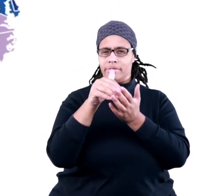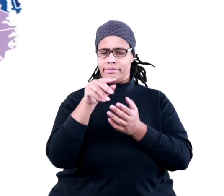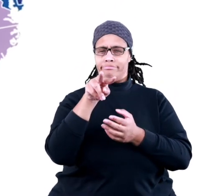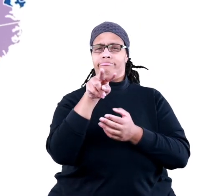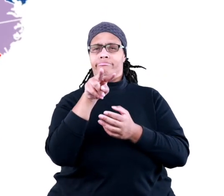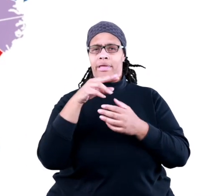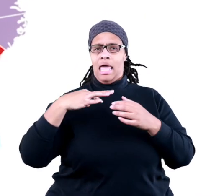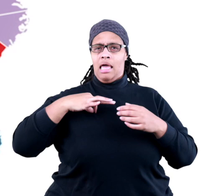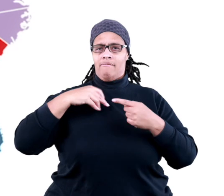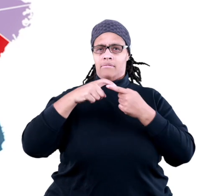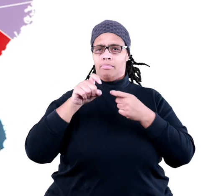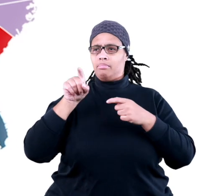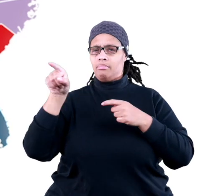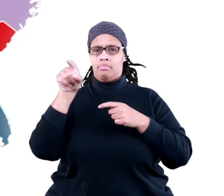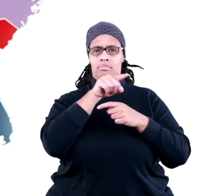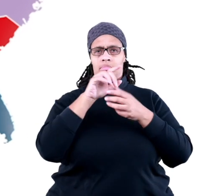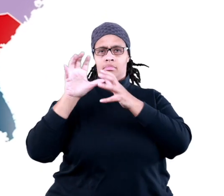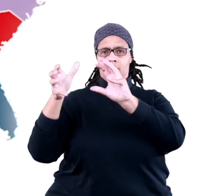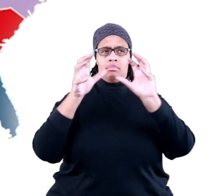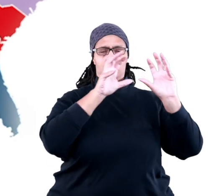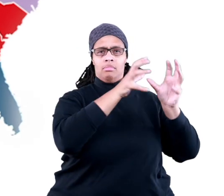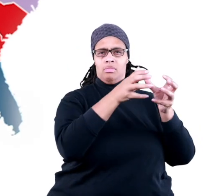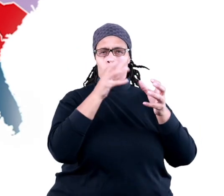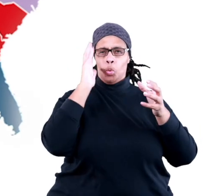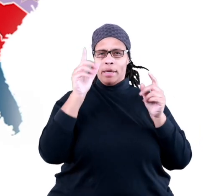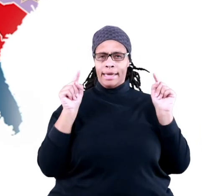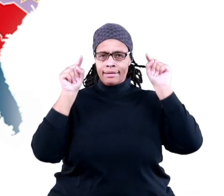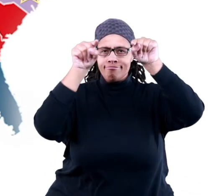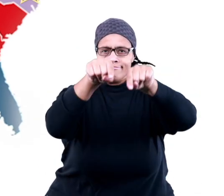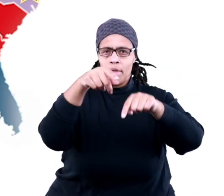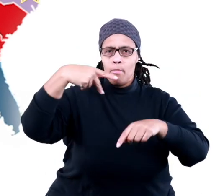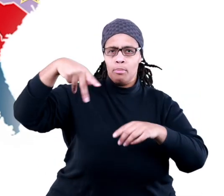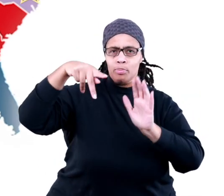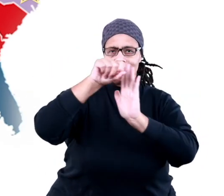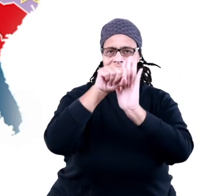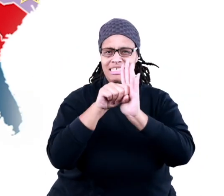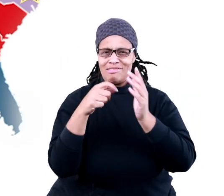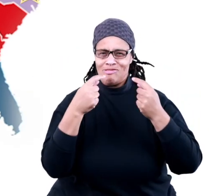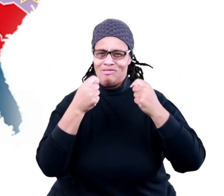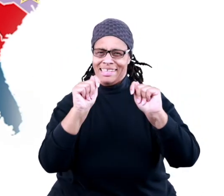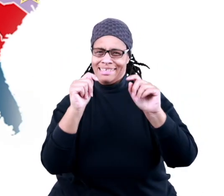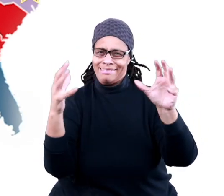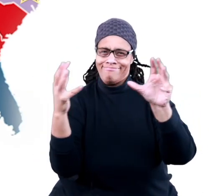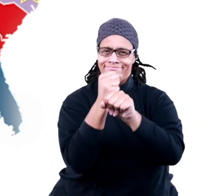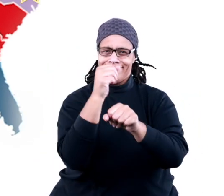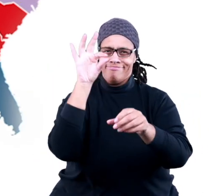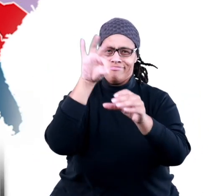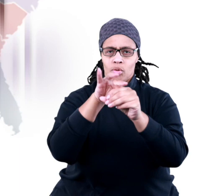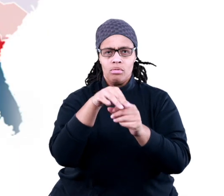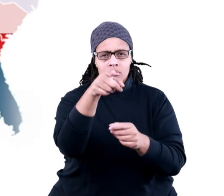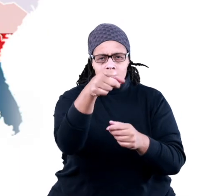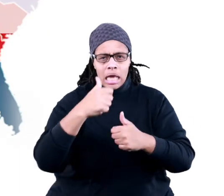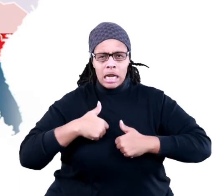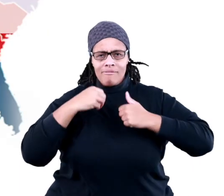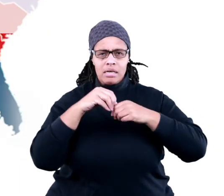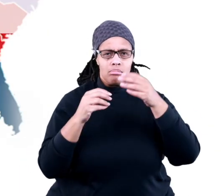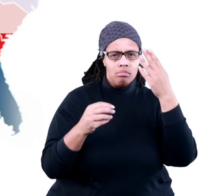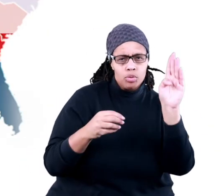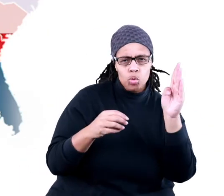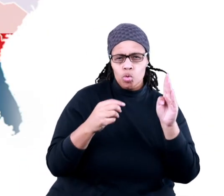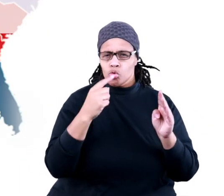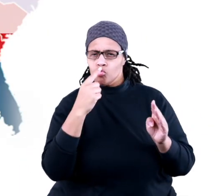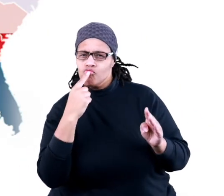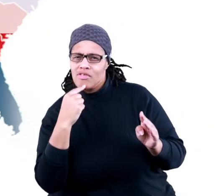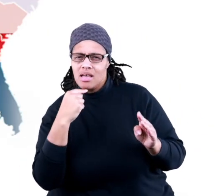find candidates from both parties spend a lot of time in these purple states trying to win votes. Do you live in a